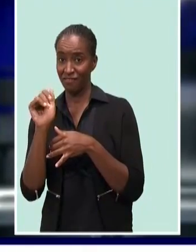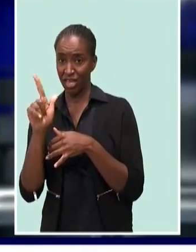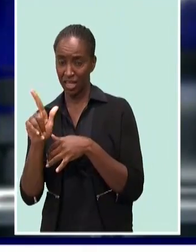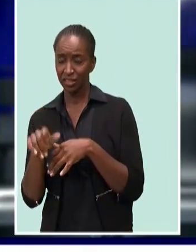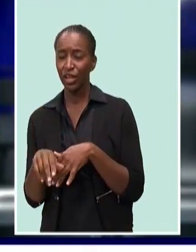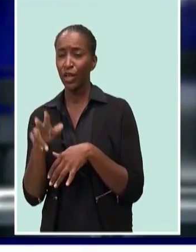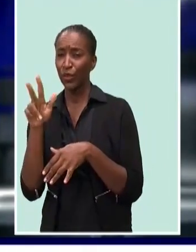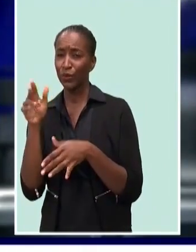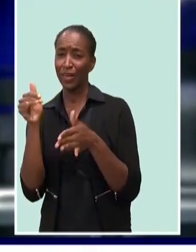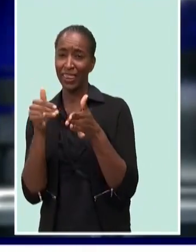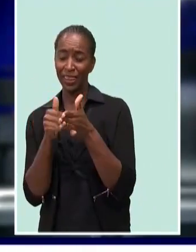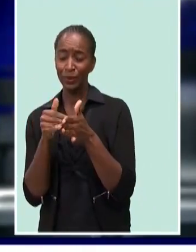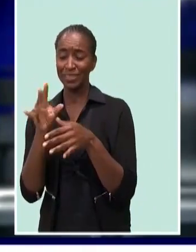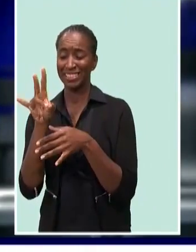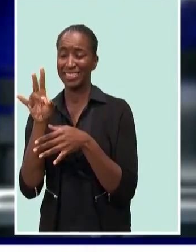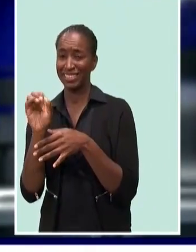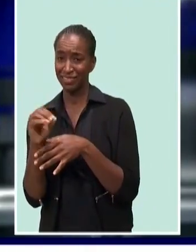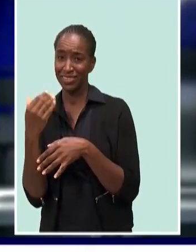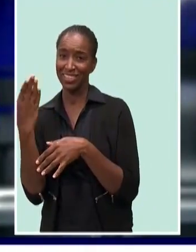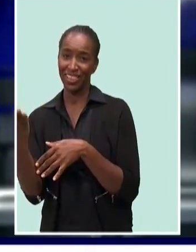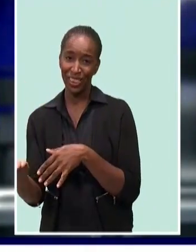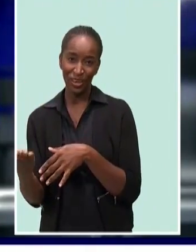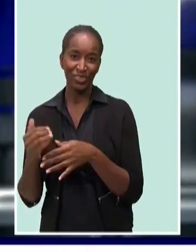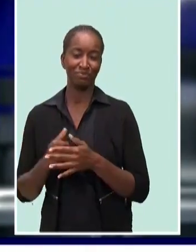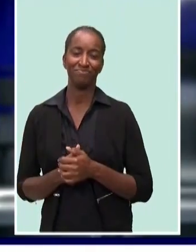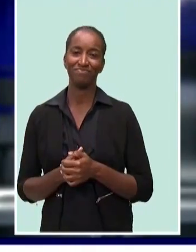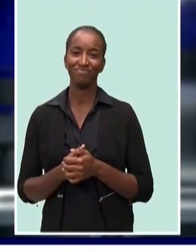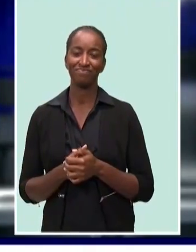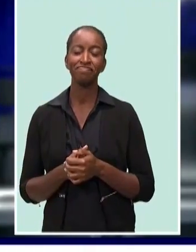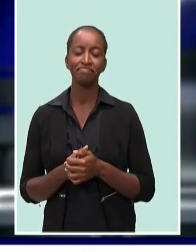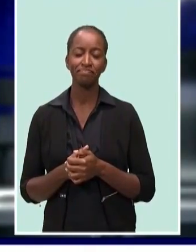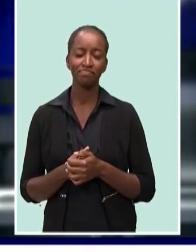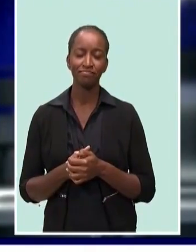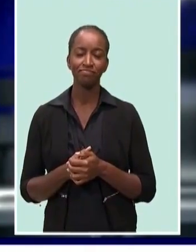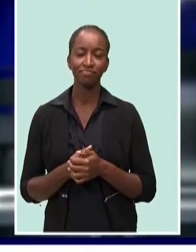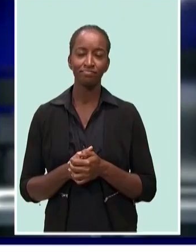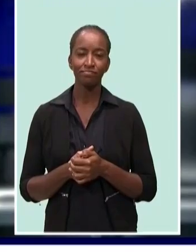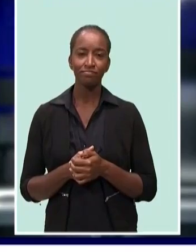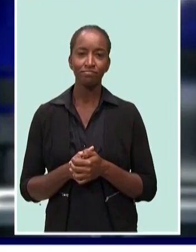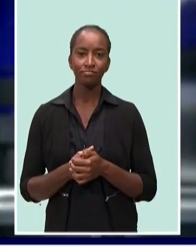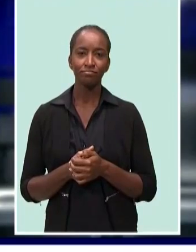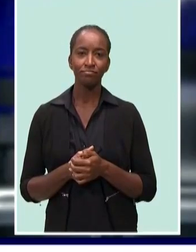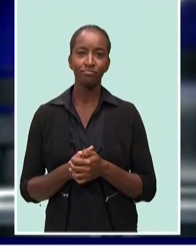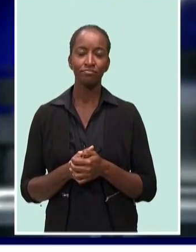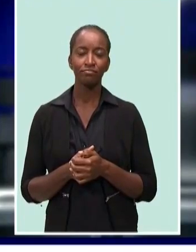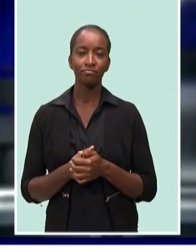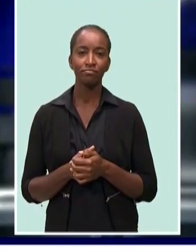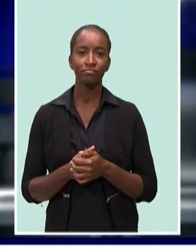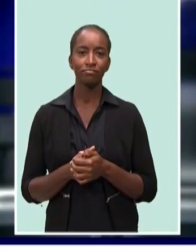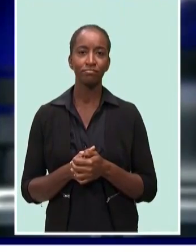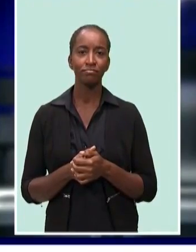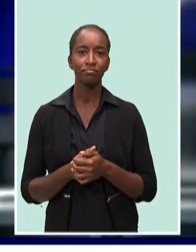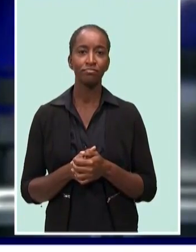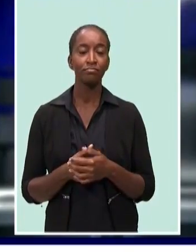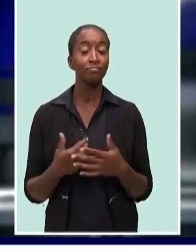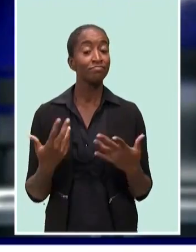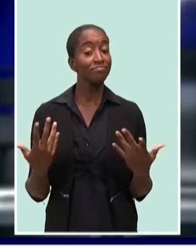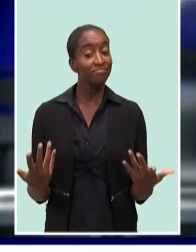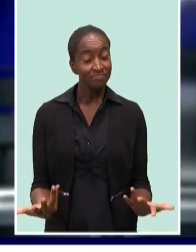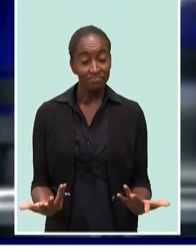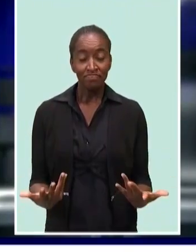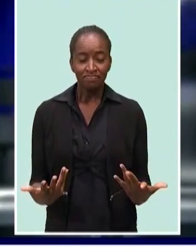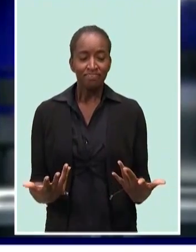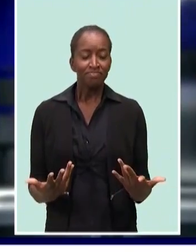3,070 at Kensington Oval. So that is one part of it. If we are being honest, the numbers suggest that something must be done